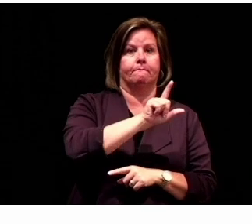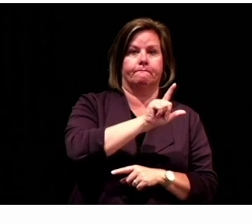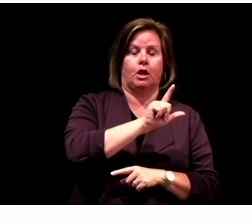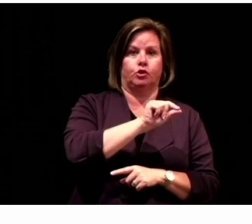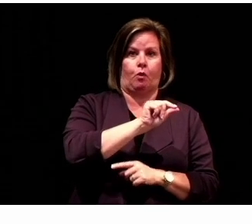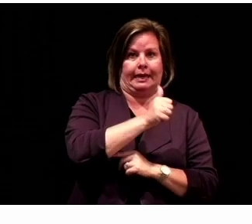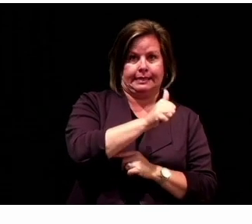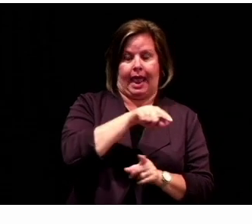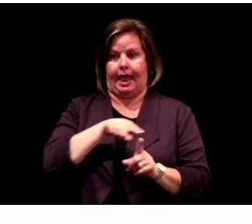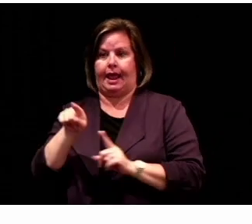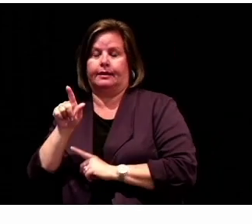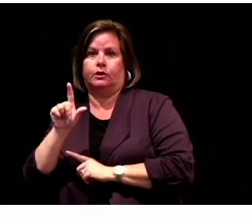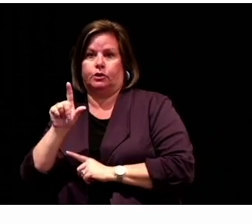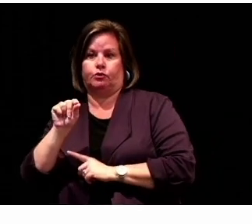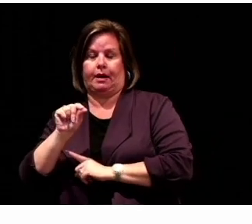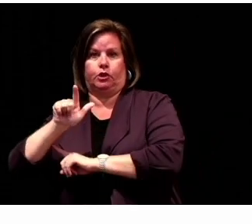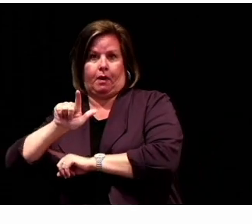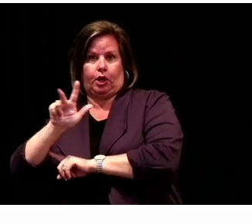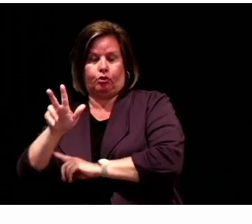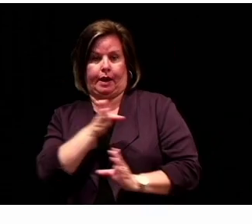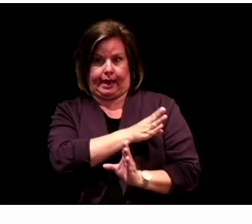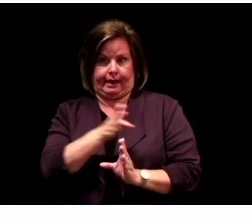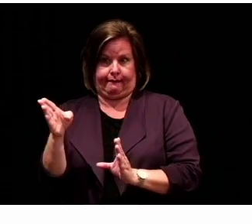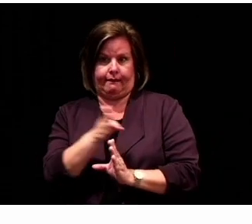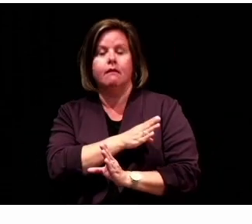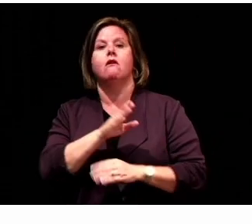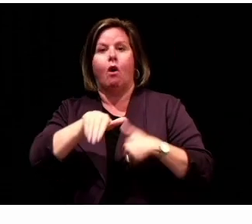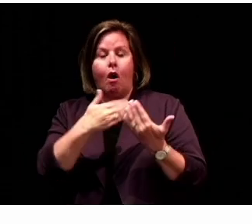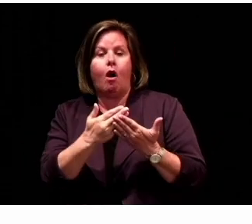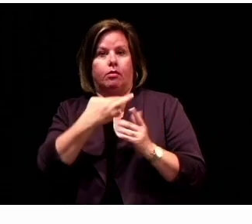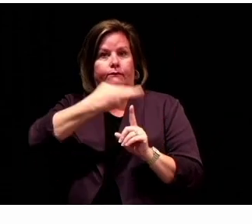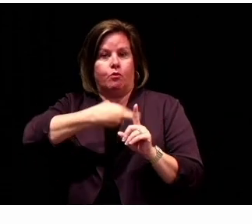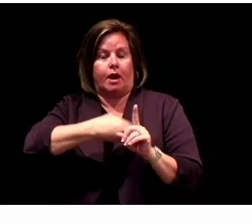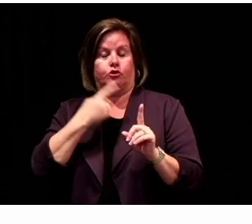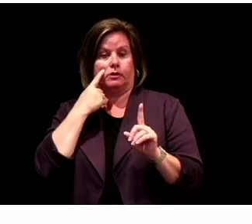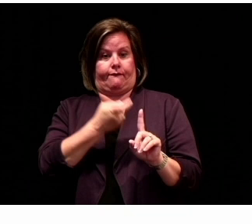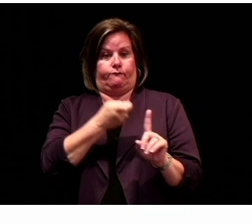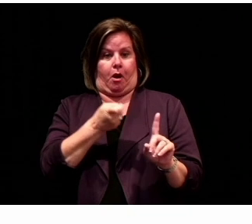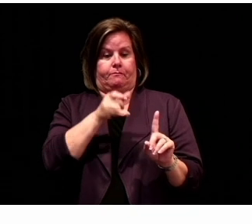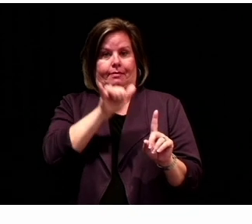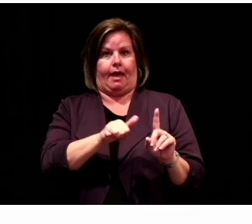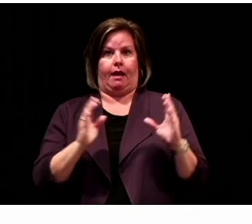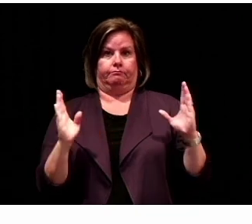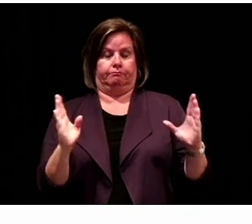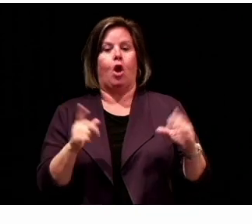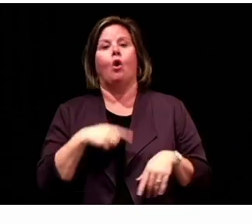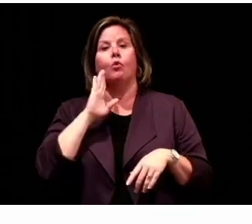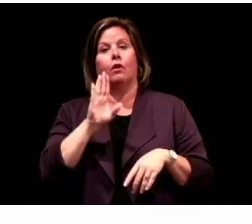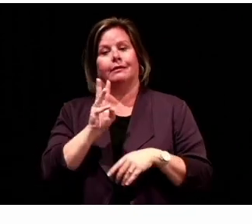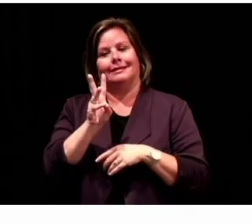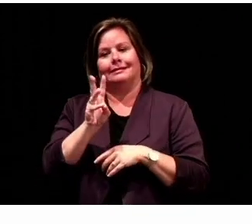explain any detail regarding their eviction case. They charged a $70 rental fee and so forth. And they required the